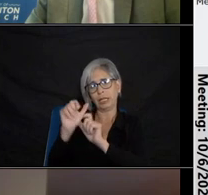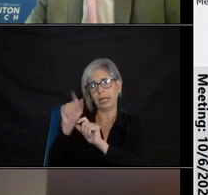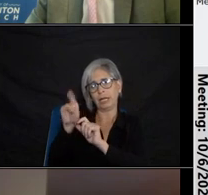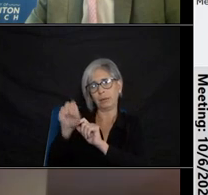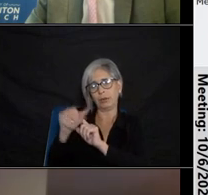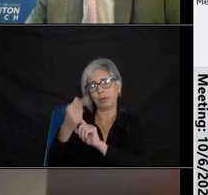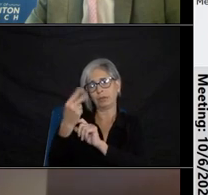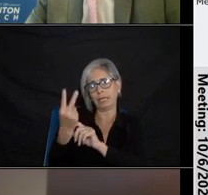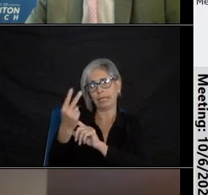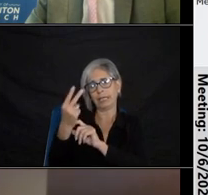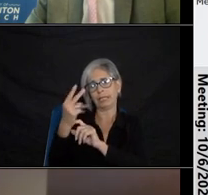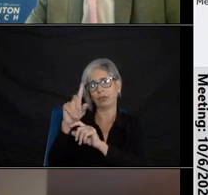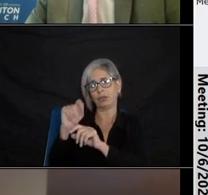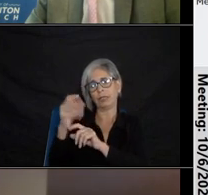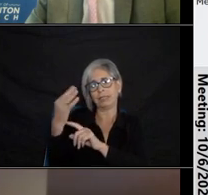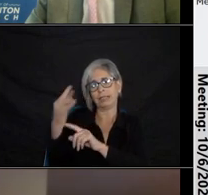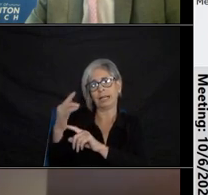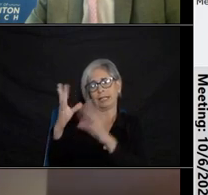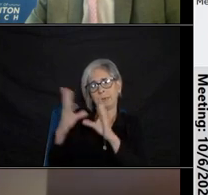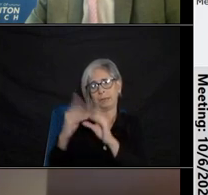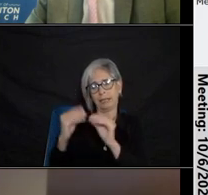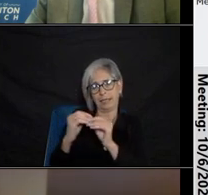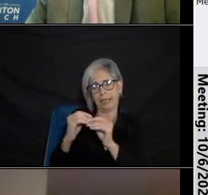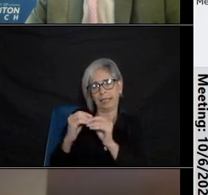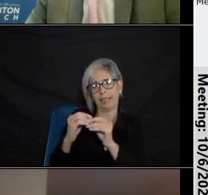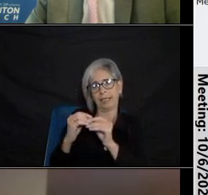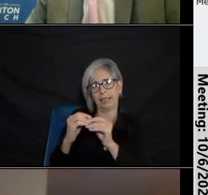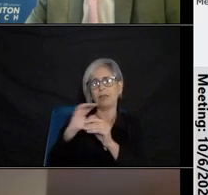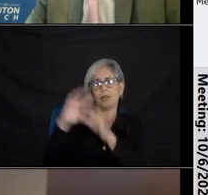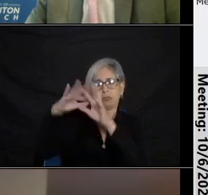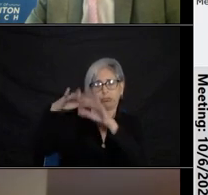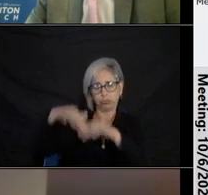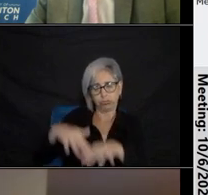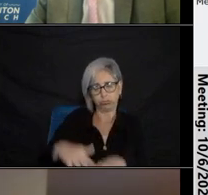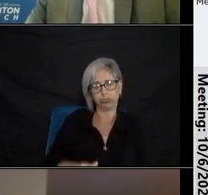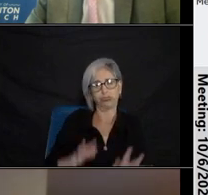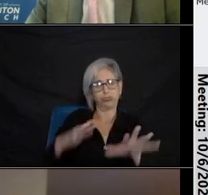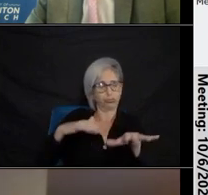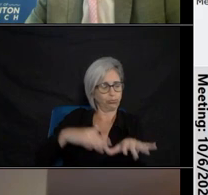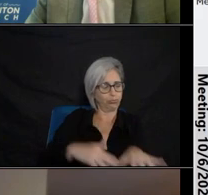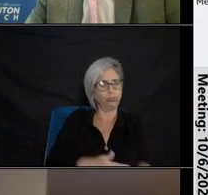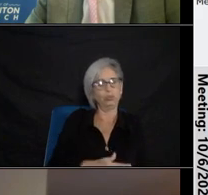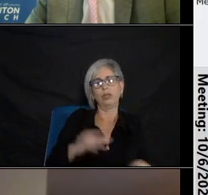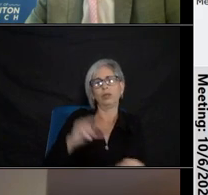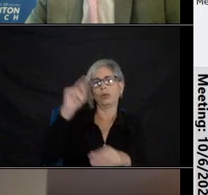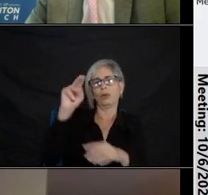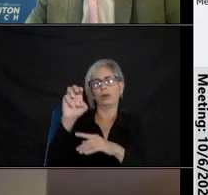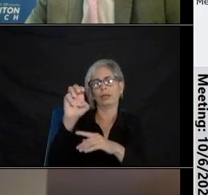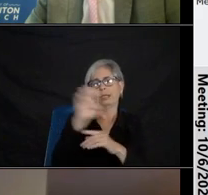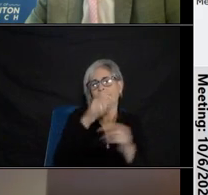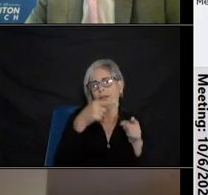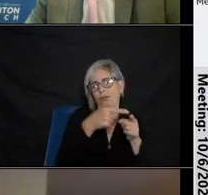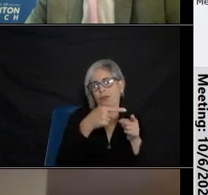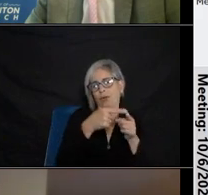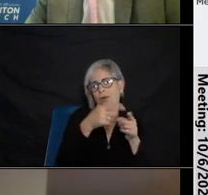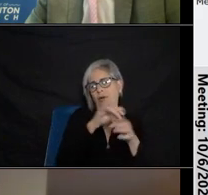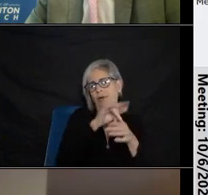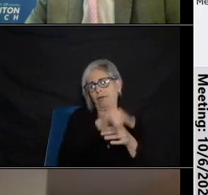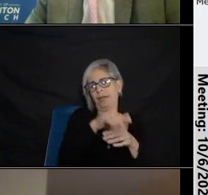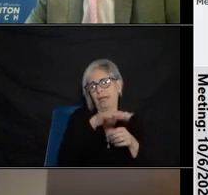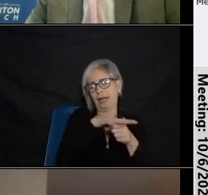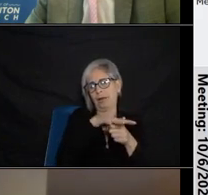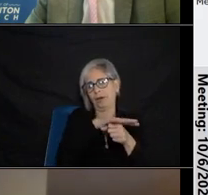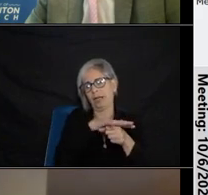2nd, 2019 commission meeting, including the expression of the drainage area to wrap the northeast corner of the parcel, enhancement of the area with